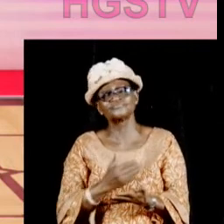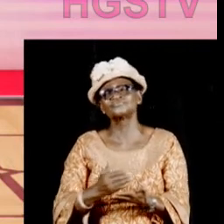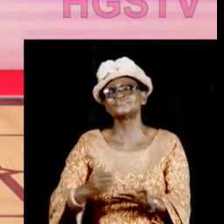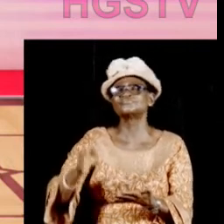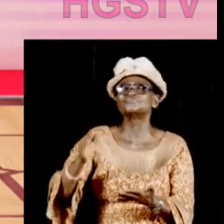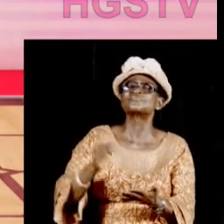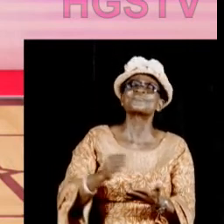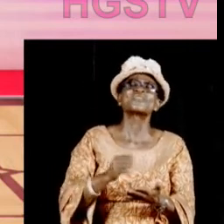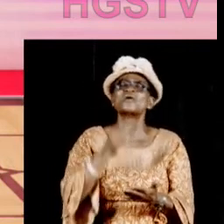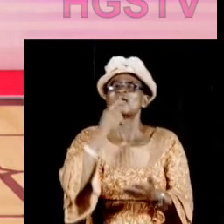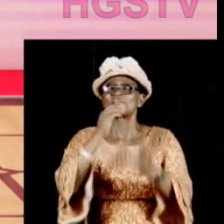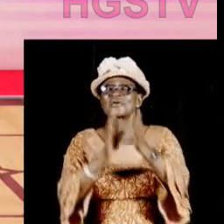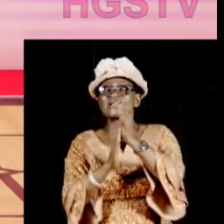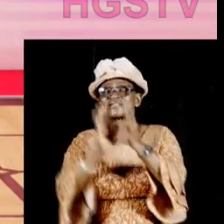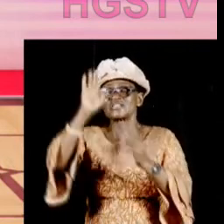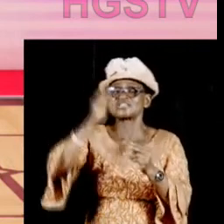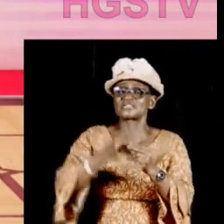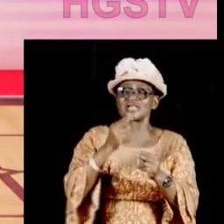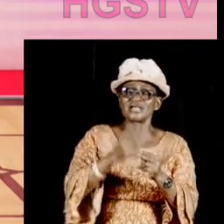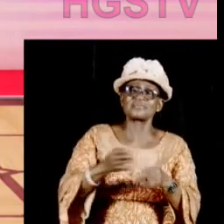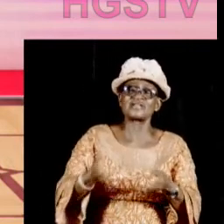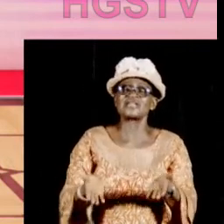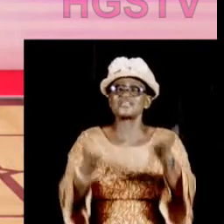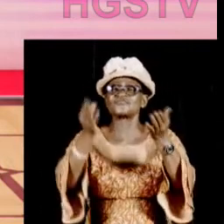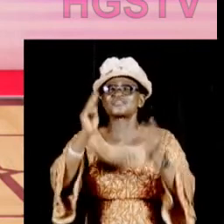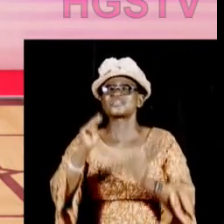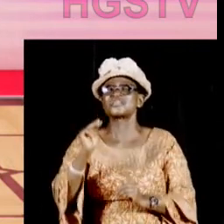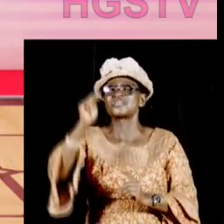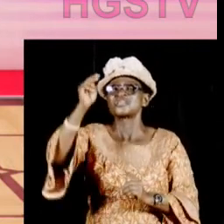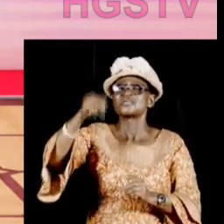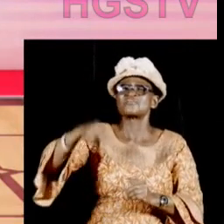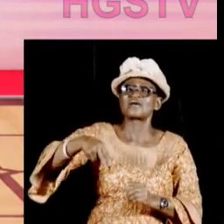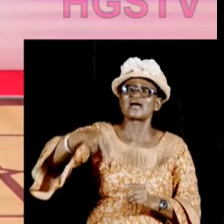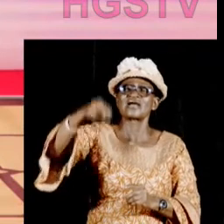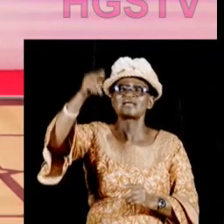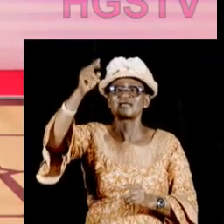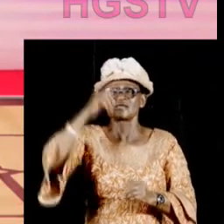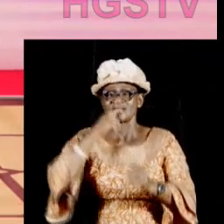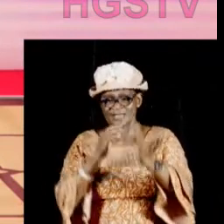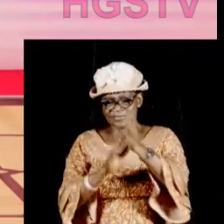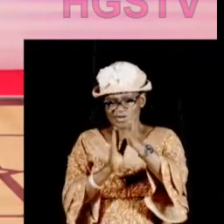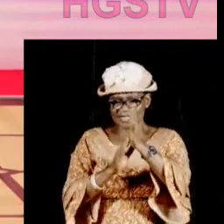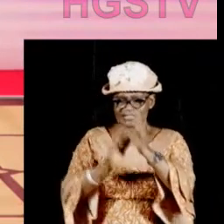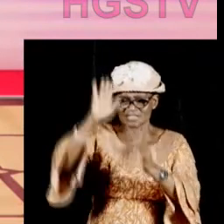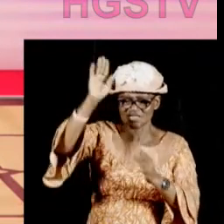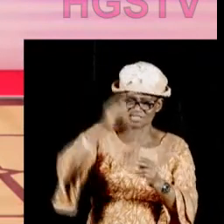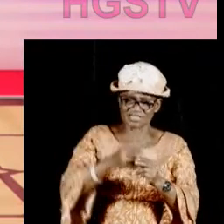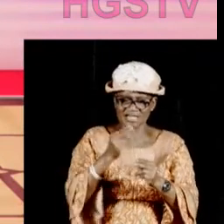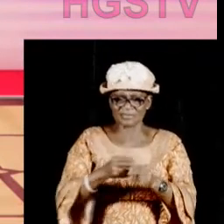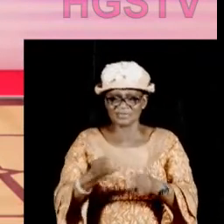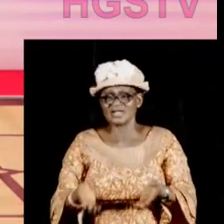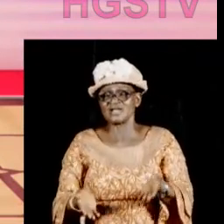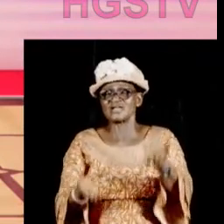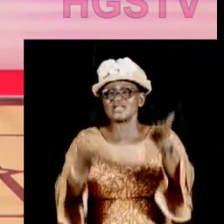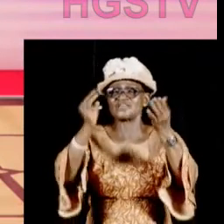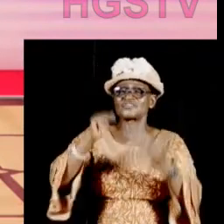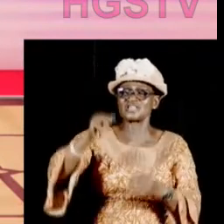his name and lift him high. Praise his name and lift him